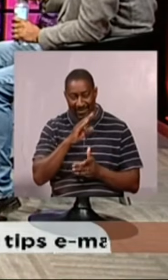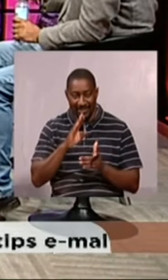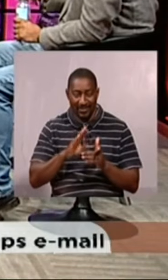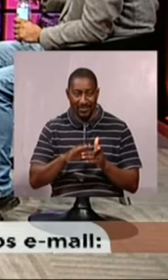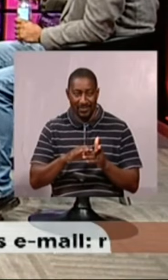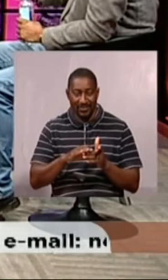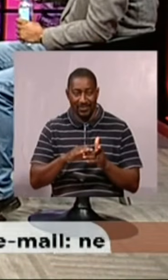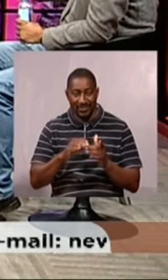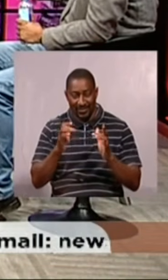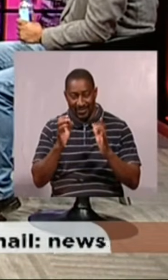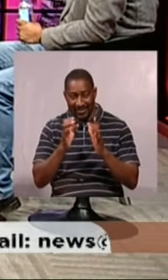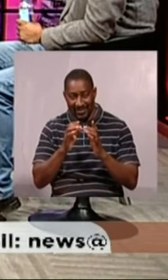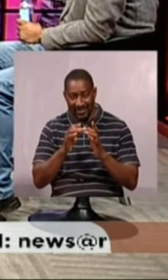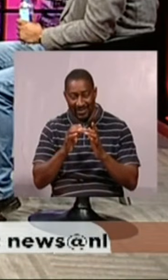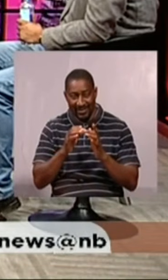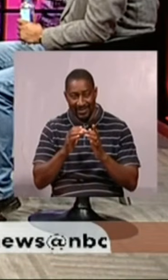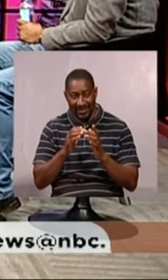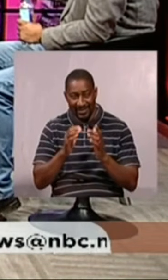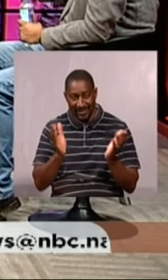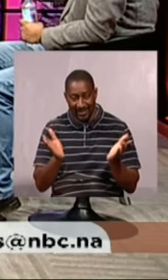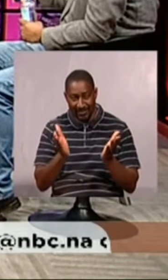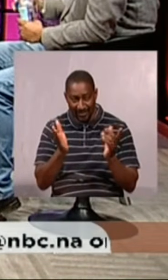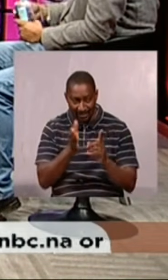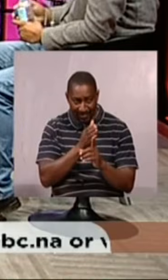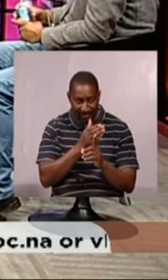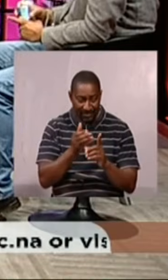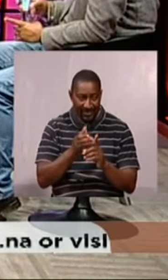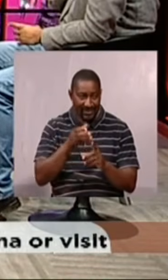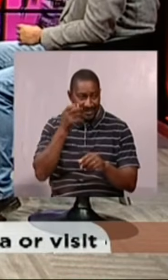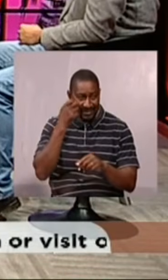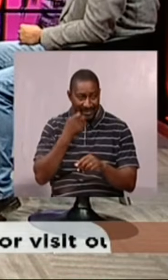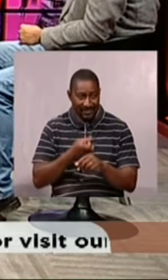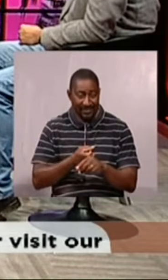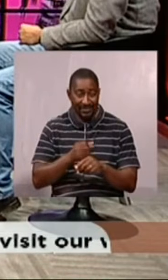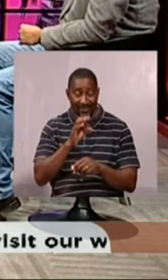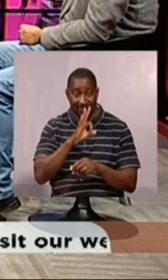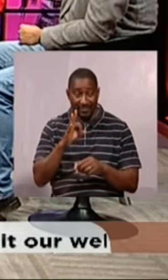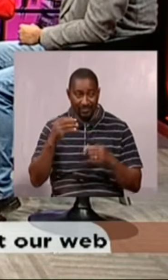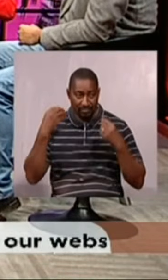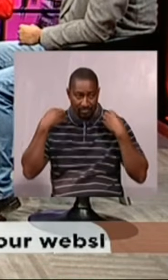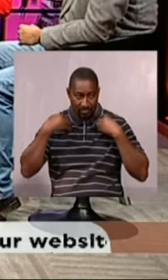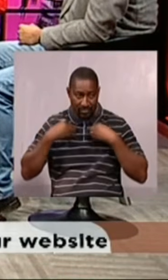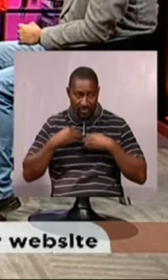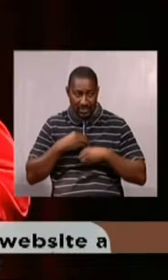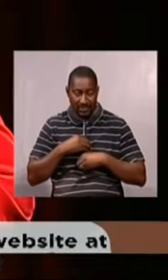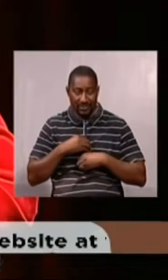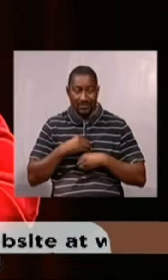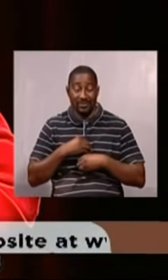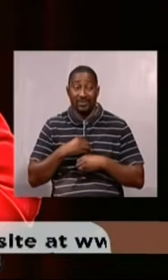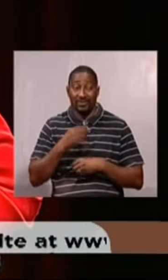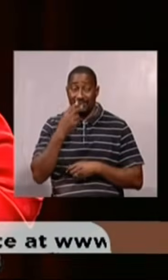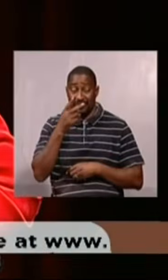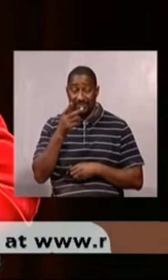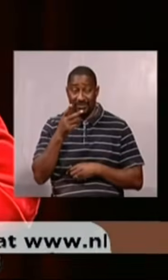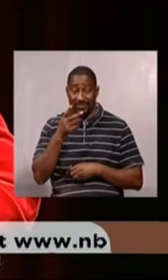marketing campaigns and PR campaigns. It's very difficult to assess. Would somebody wear this scarf because Ilka Platt wore it on TV tonight?